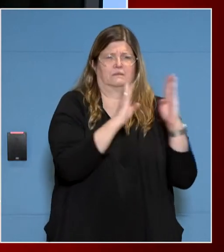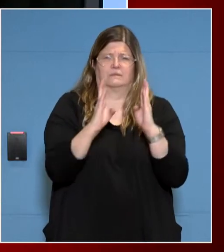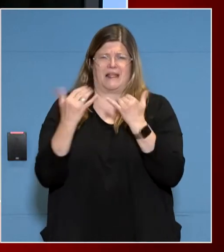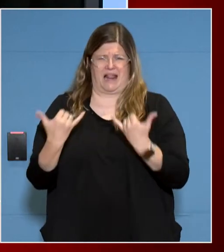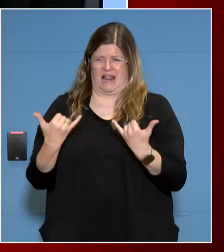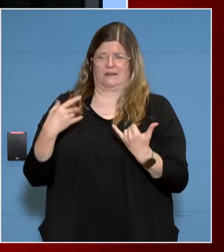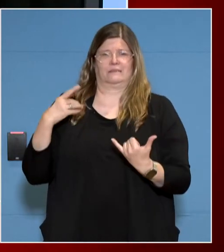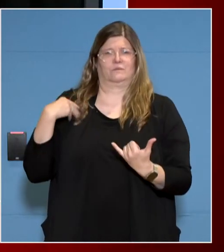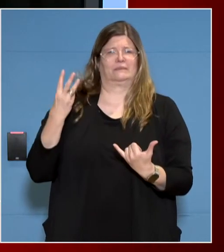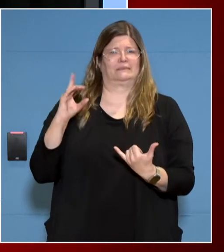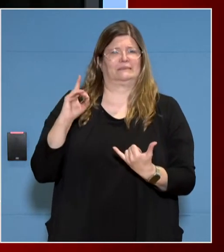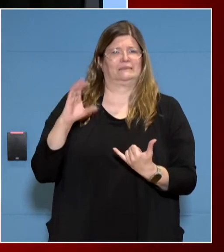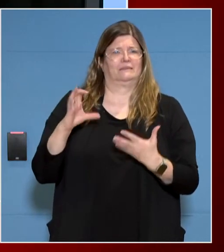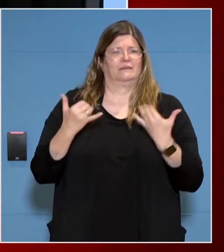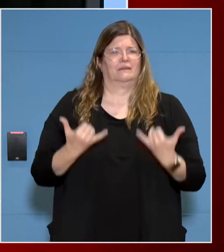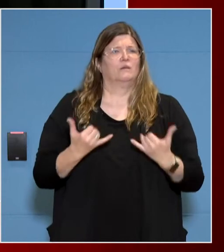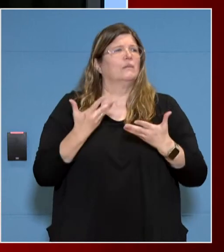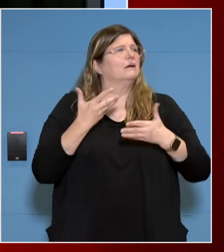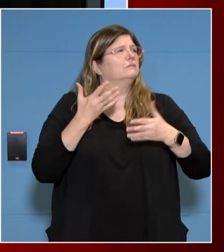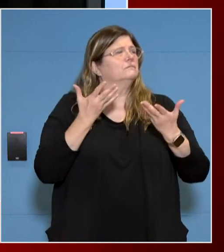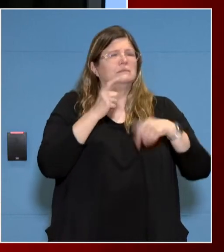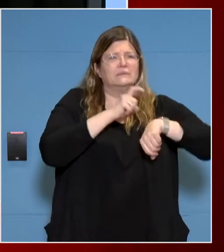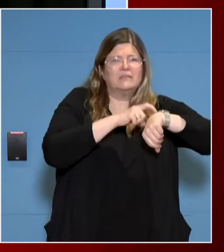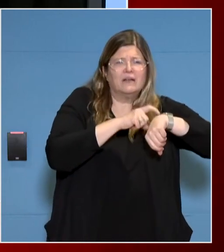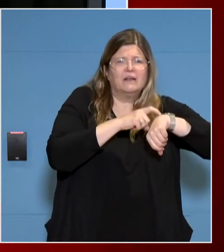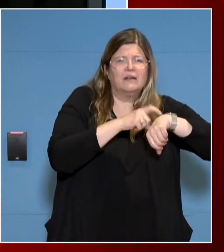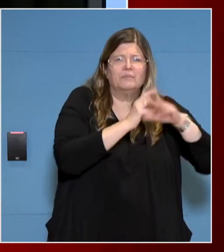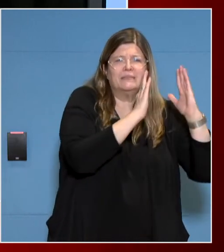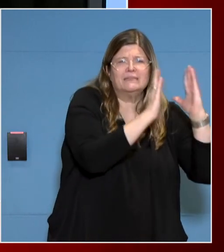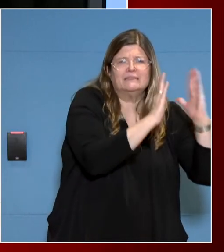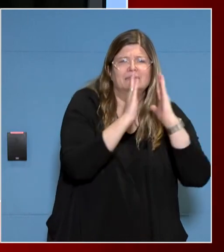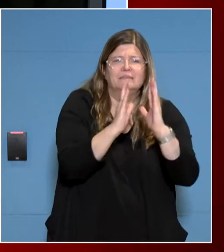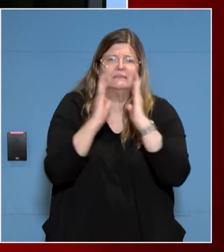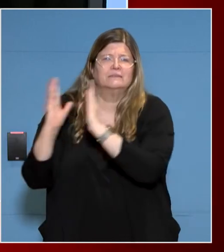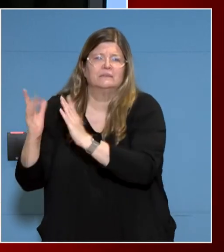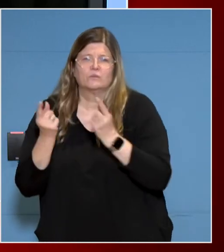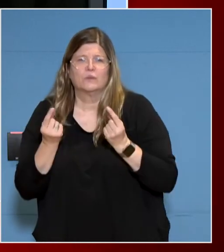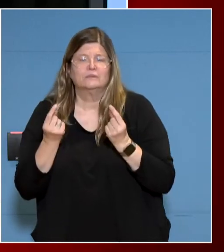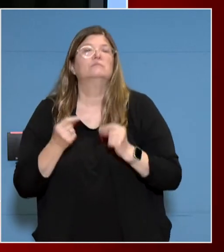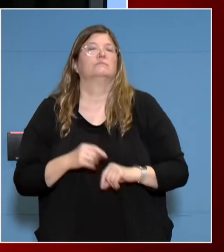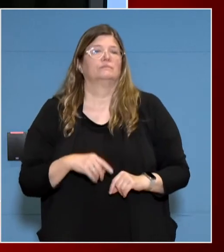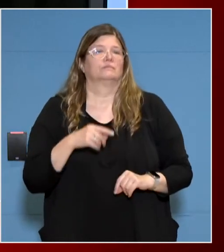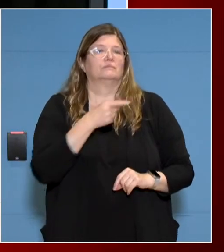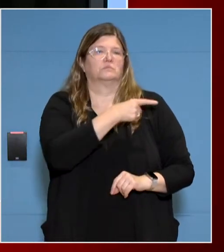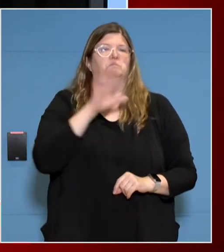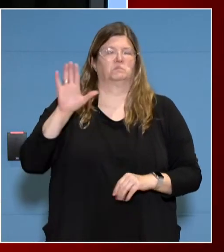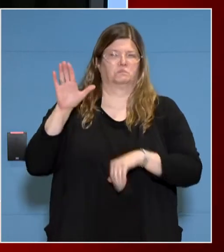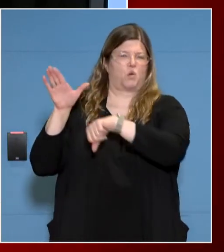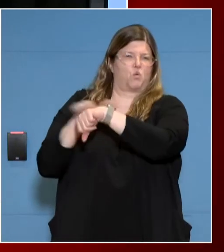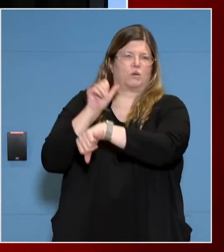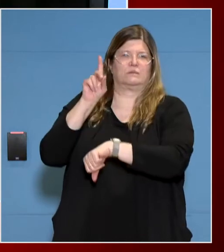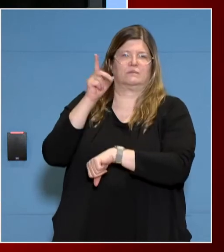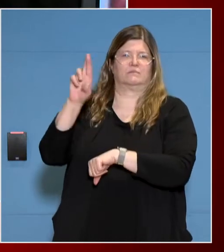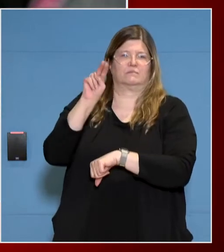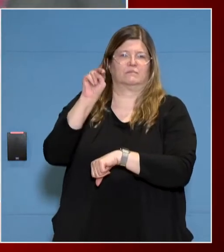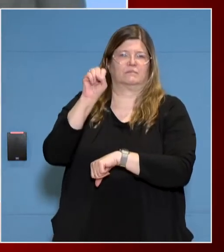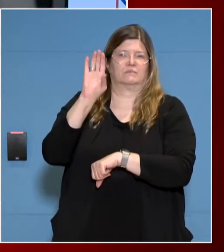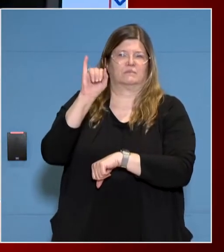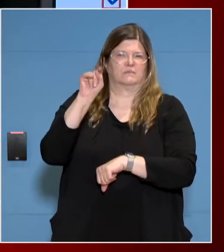to the next phases? Yes, I'm going to ask Dr. Nesbitt to describe that.